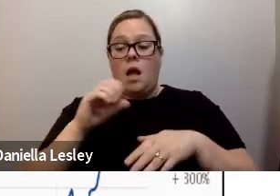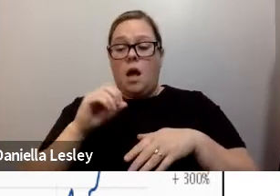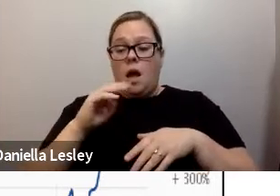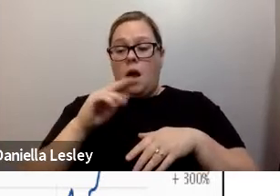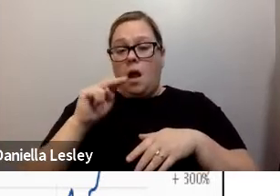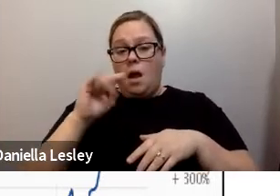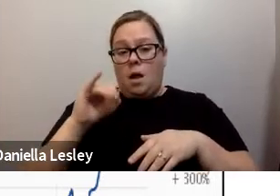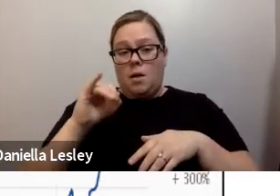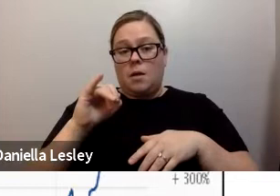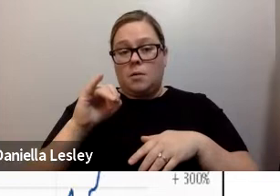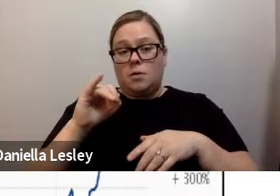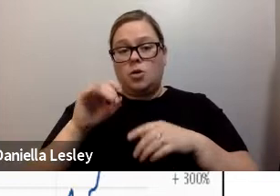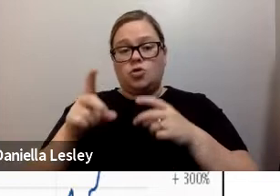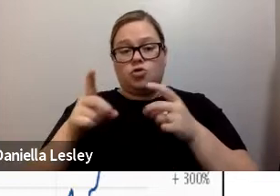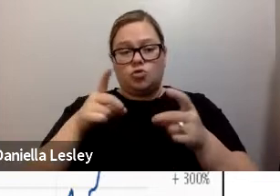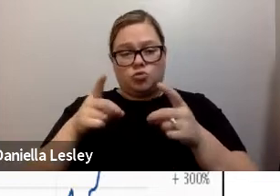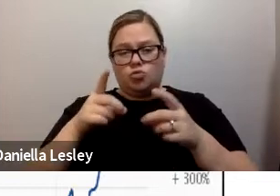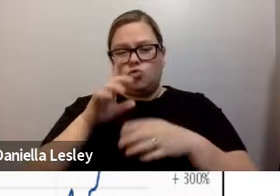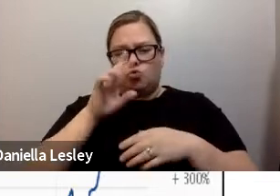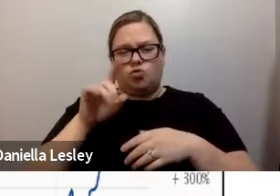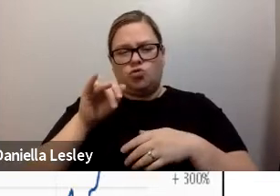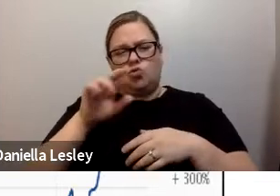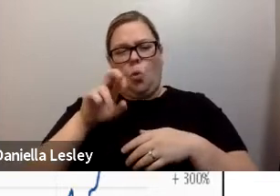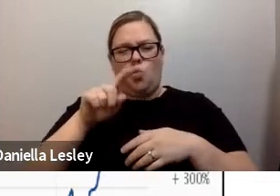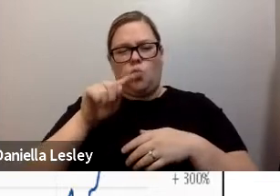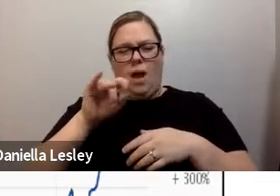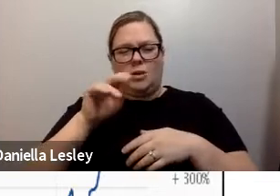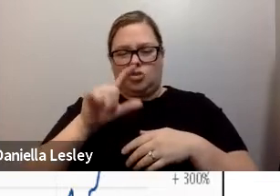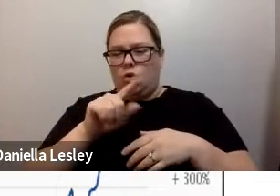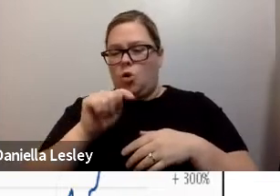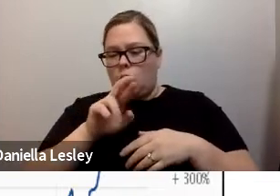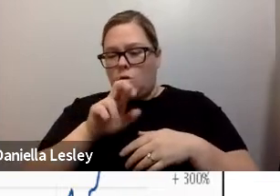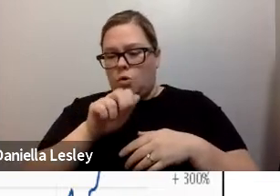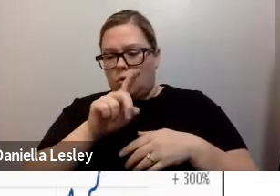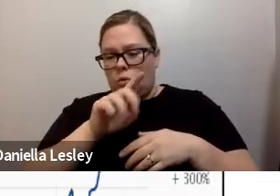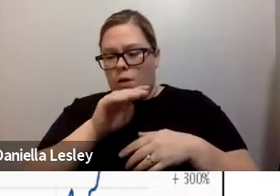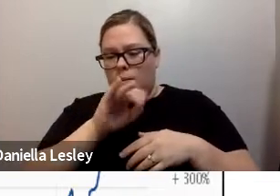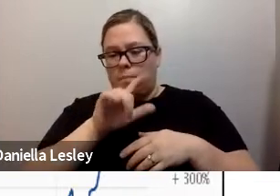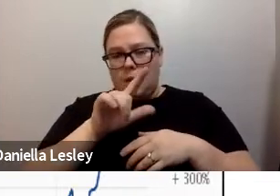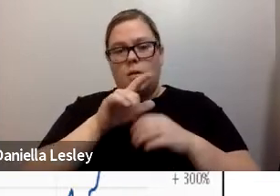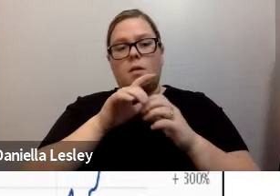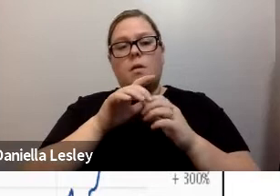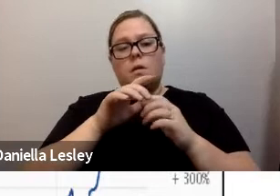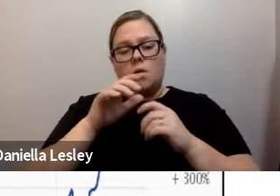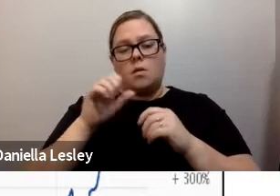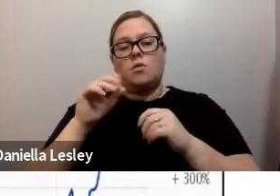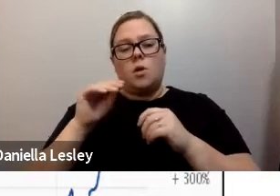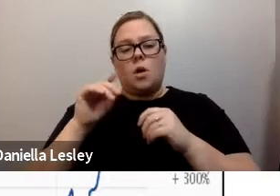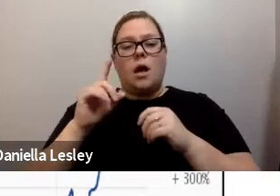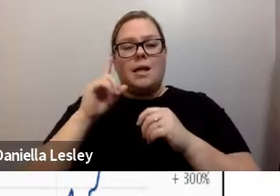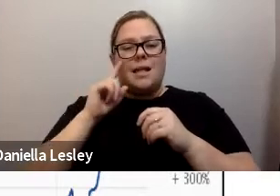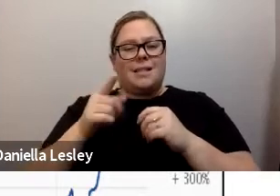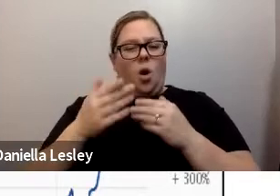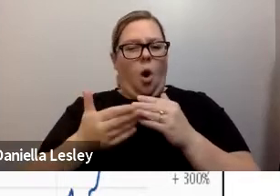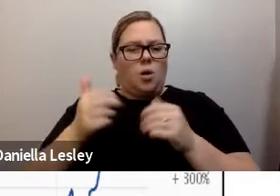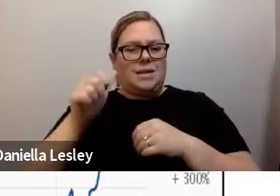treadmill. This is one of the cheaper ones, and even that one I think is $1,000 or $2,000 a piece. So you can go up to, I think close to $10,000